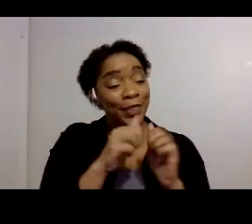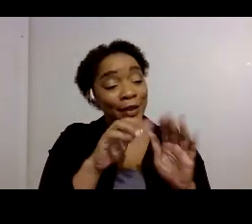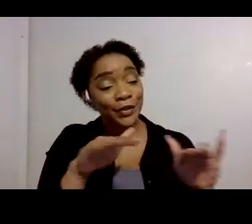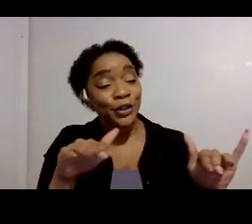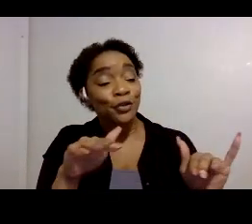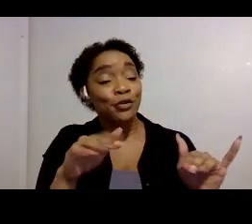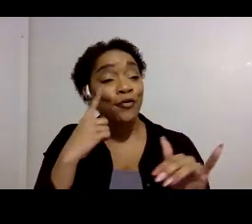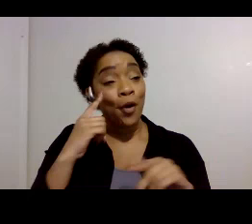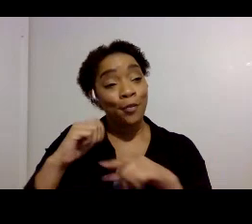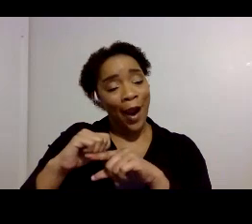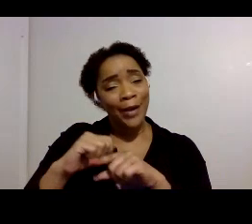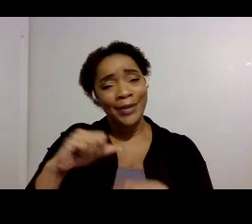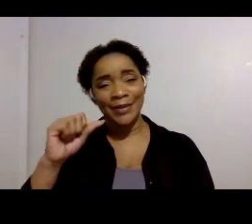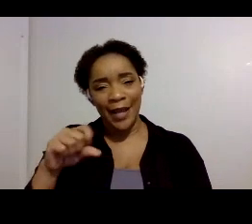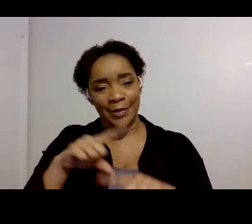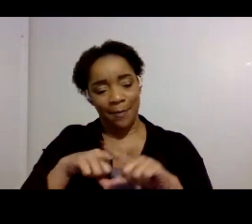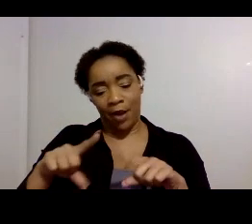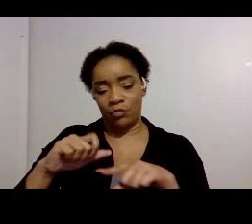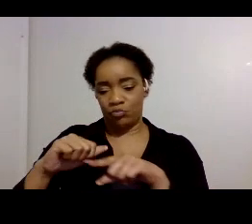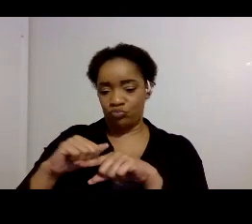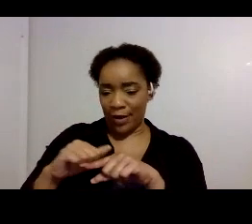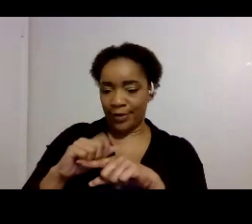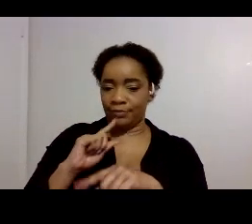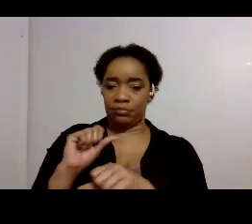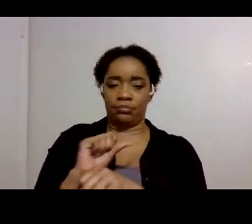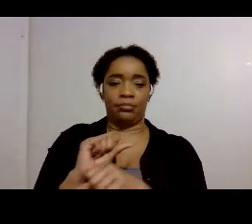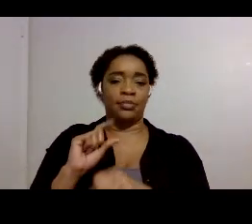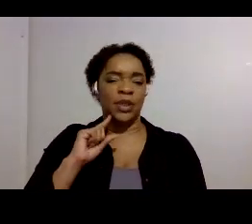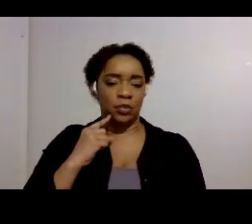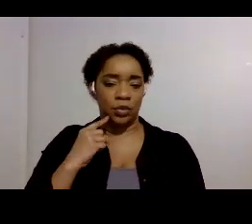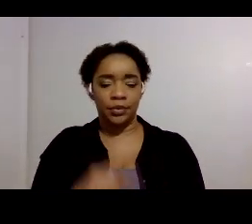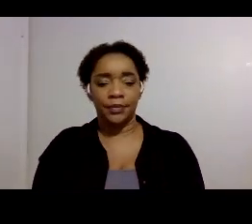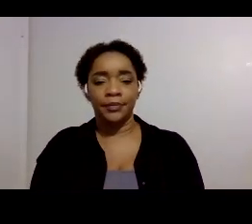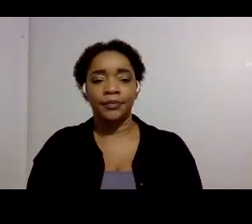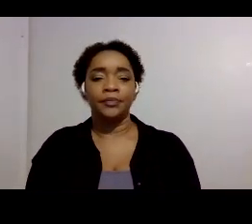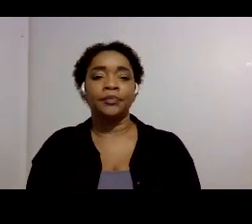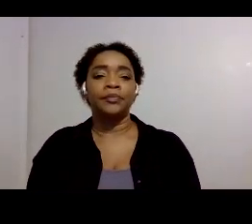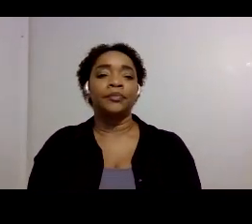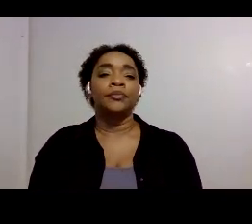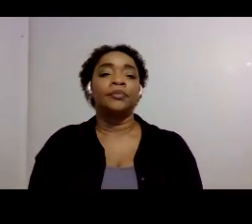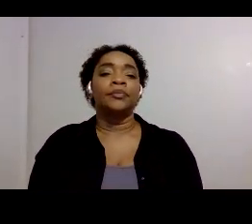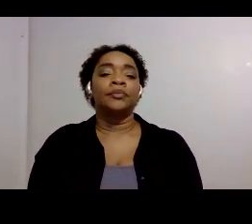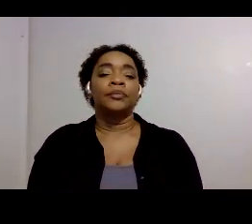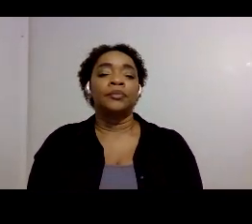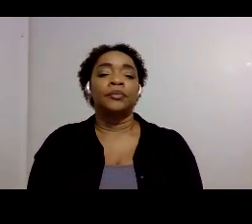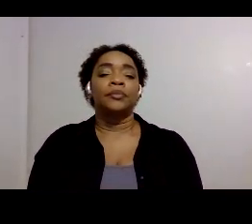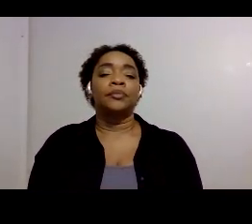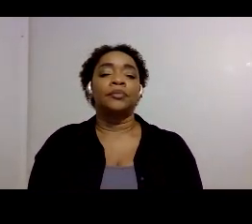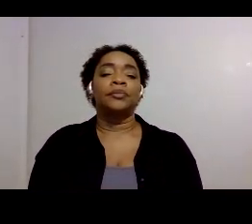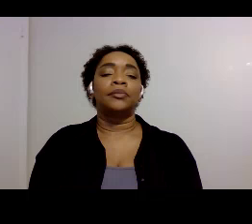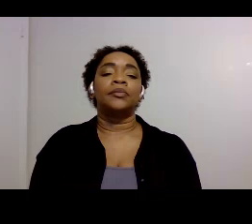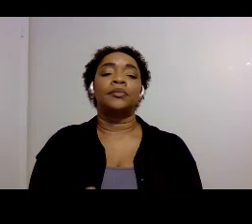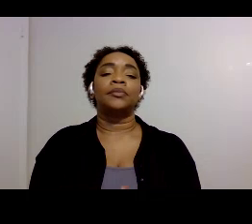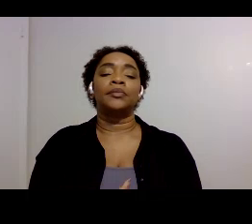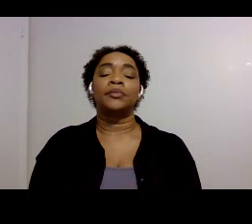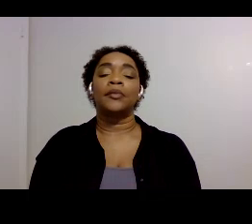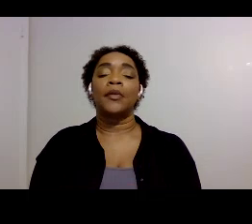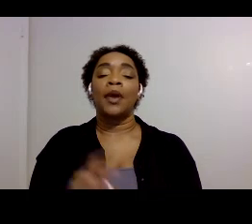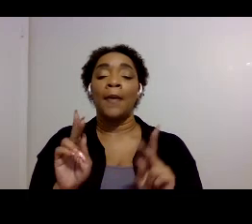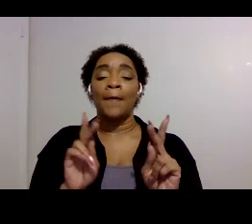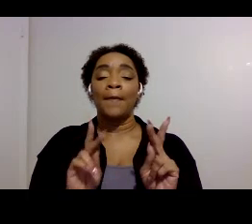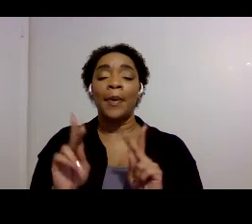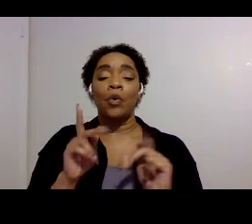He helps me remember that. Um, Amateurs do things until they can finally get it right, but